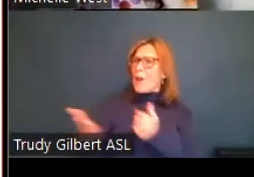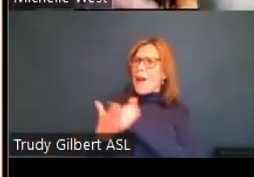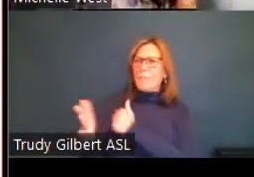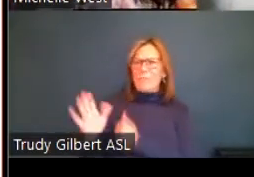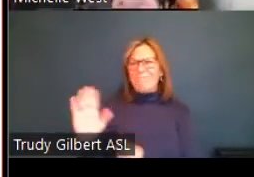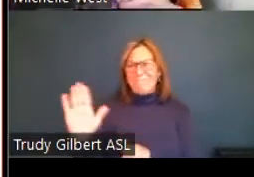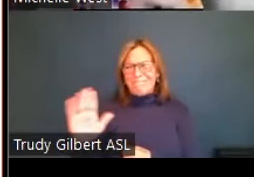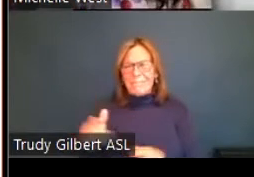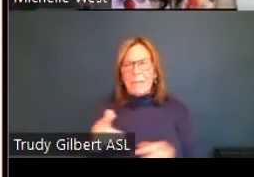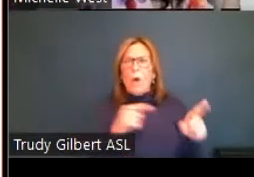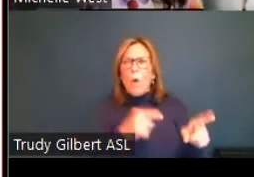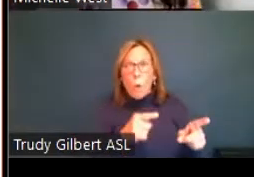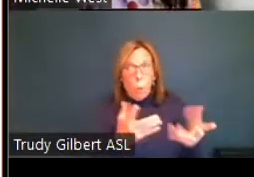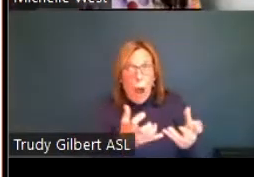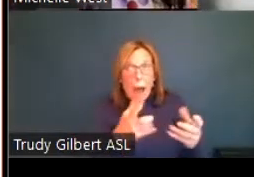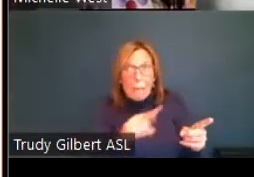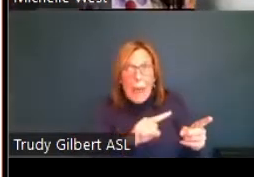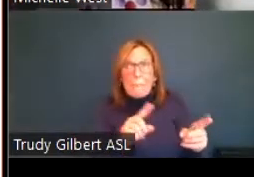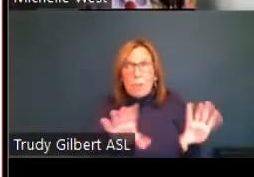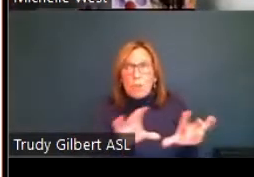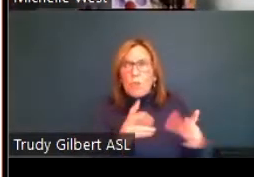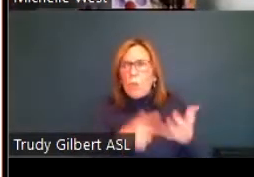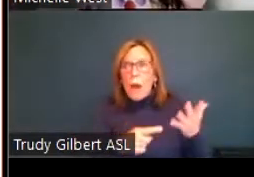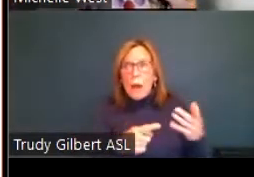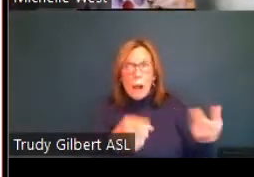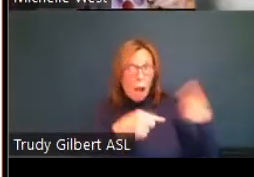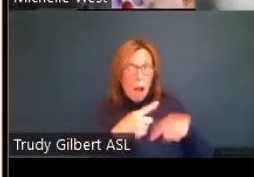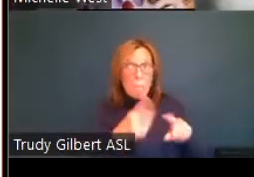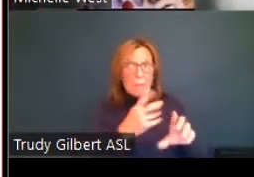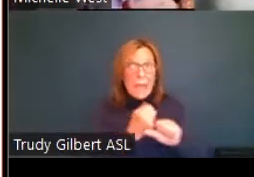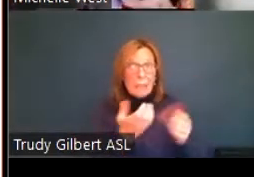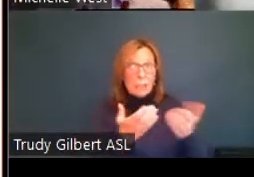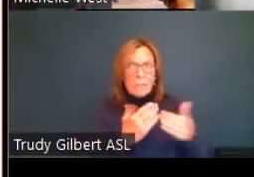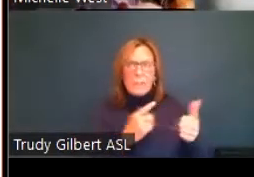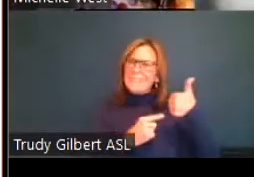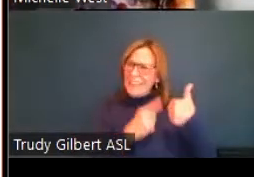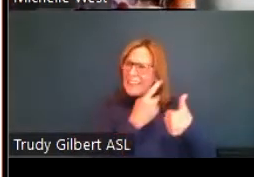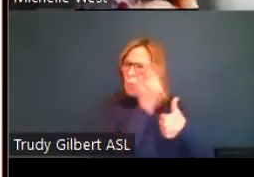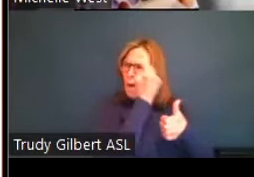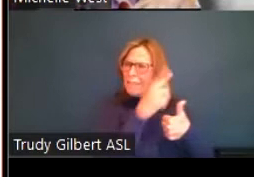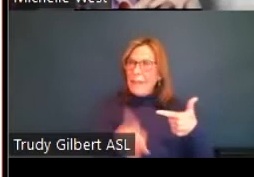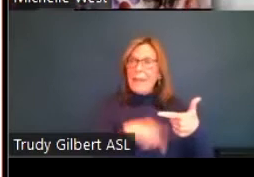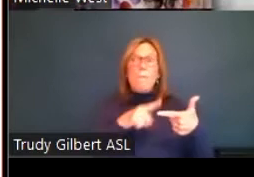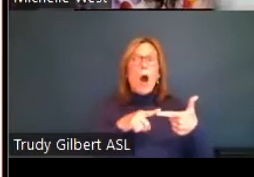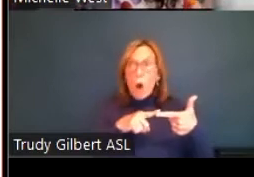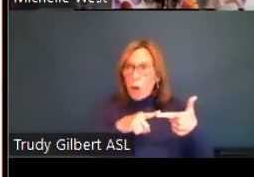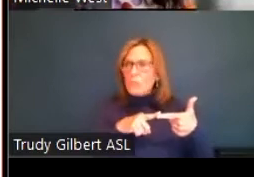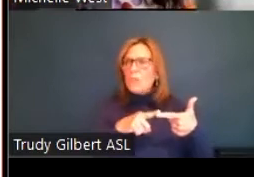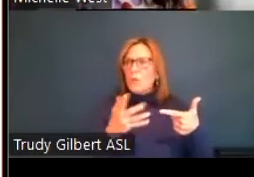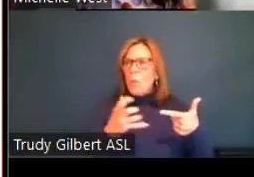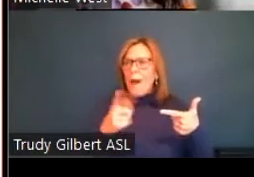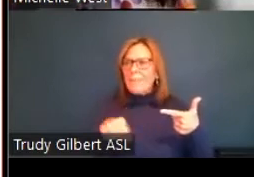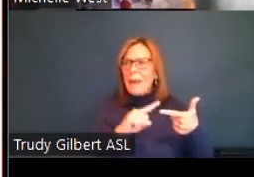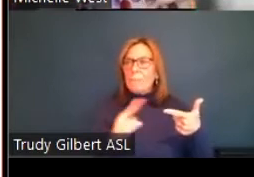to do? Do you want them to come and get services? That's one thing, but you also want them to come and do what?